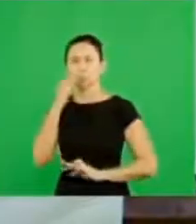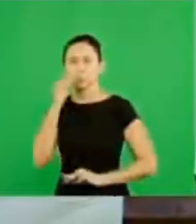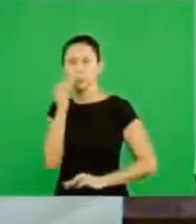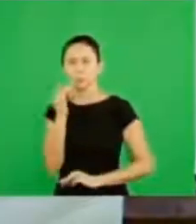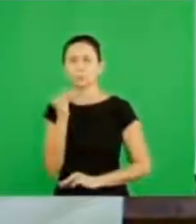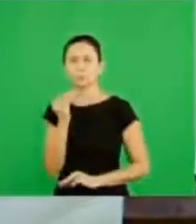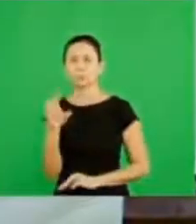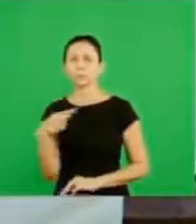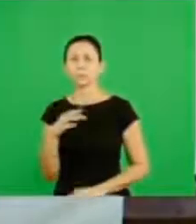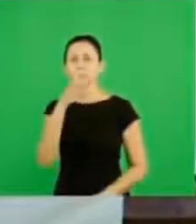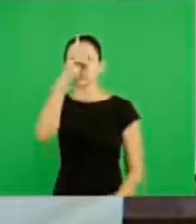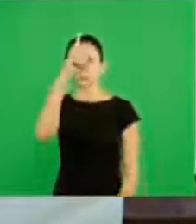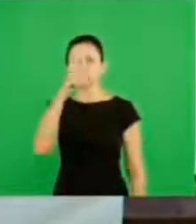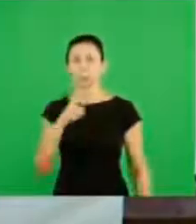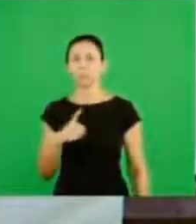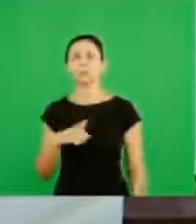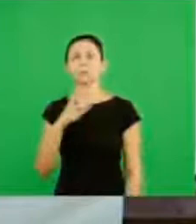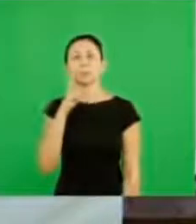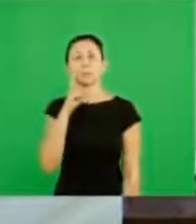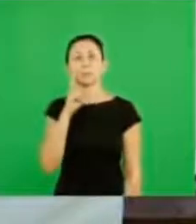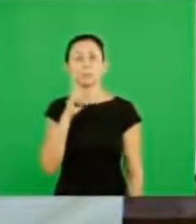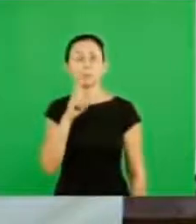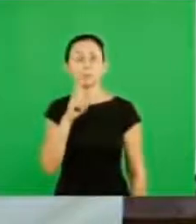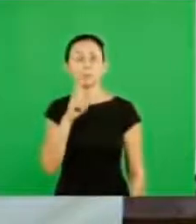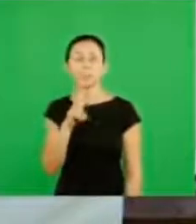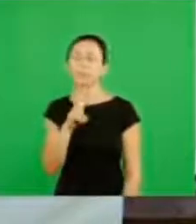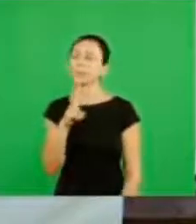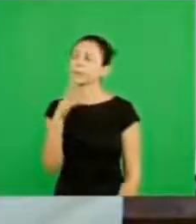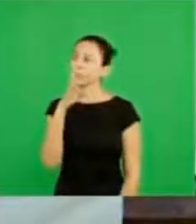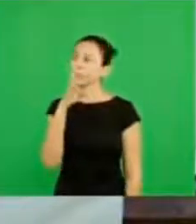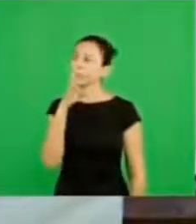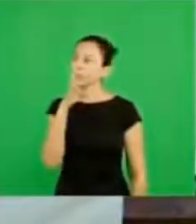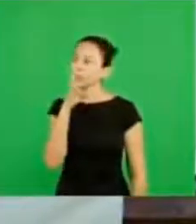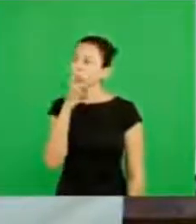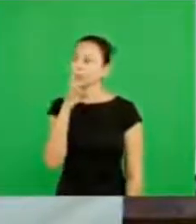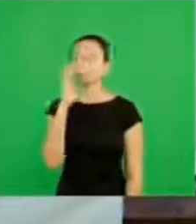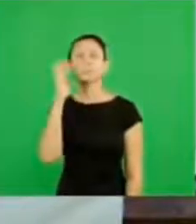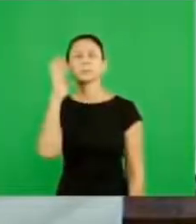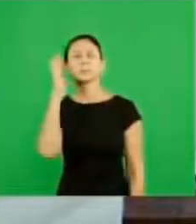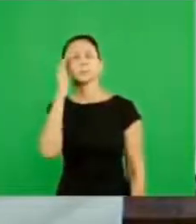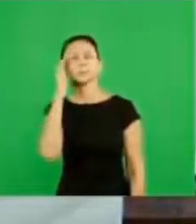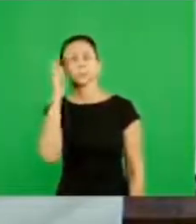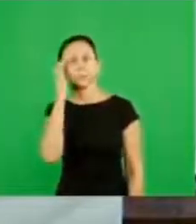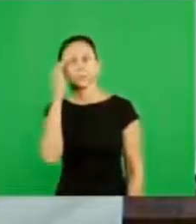during the year. We pray and we fast for them. So we have the